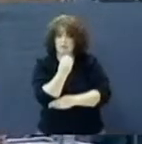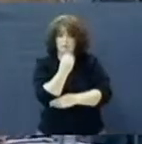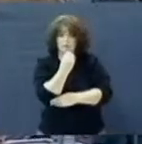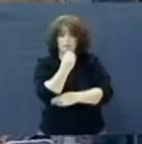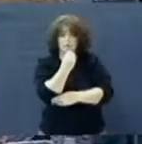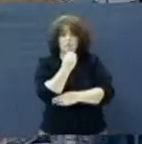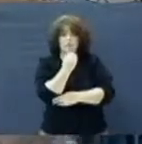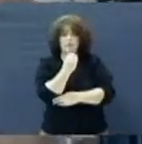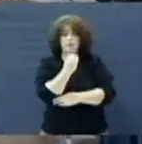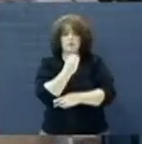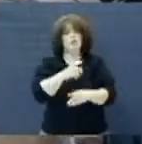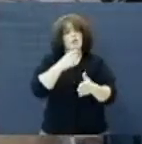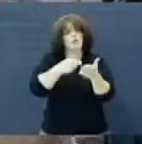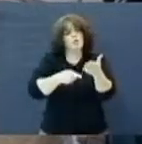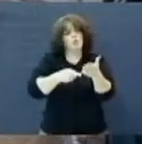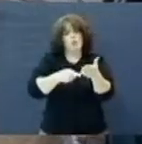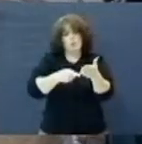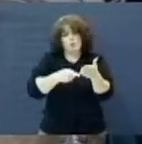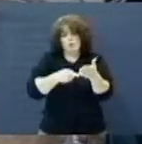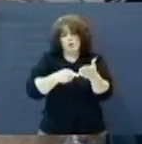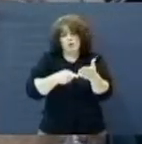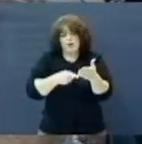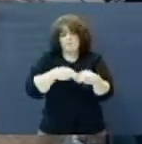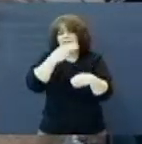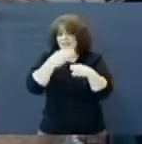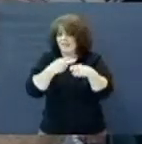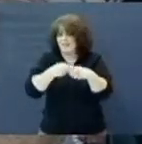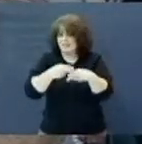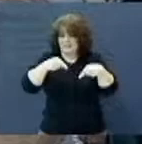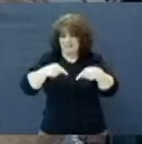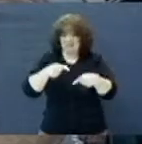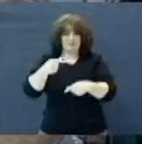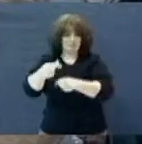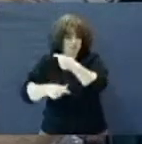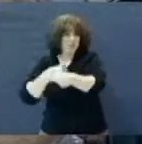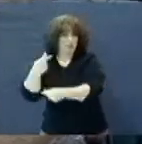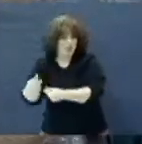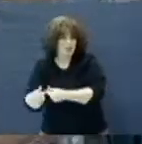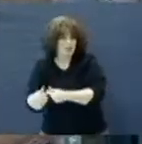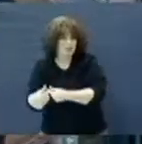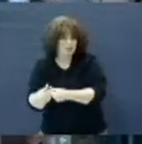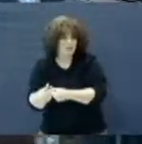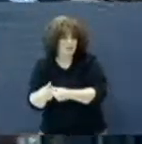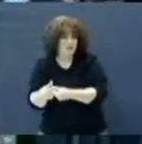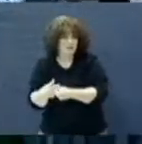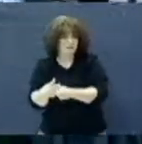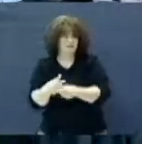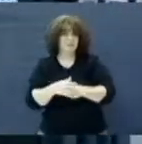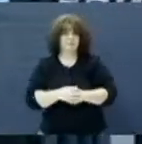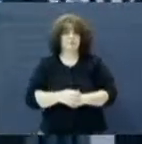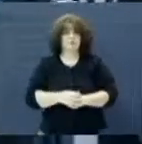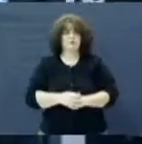this generation? Let's tell the truth about it. There's so much apathy.